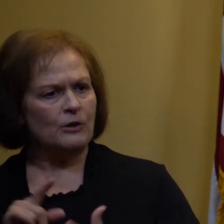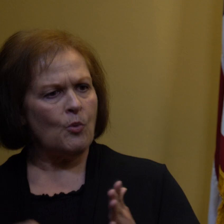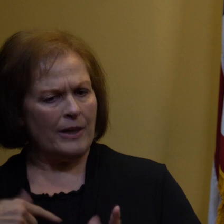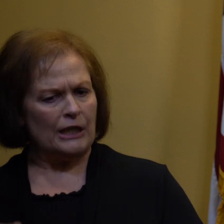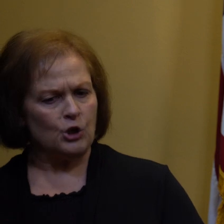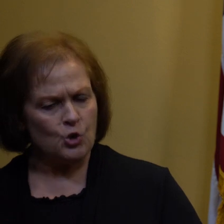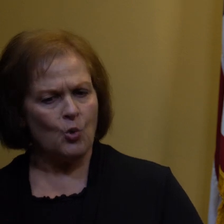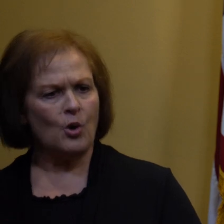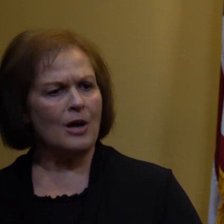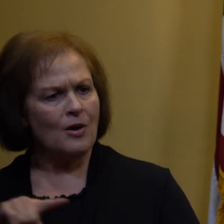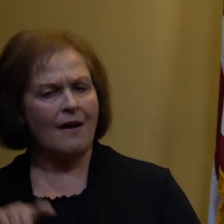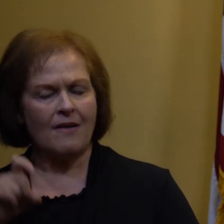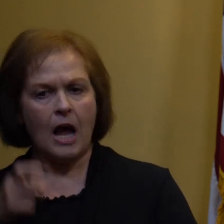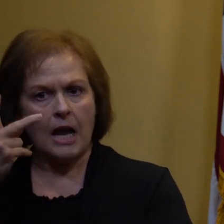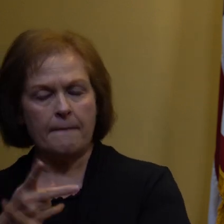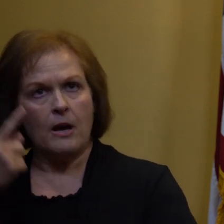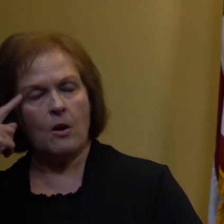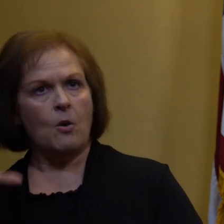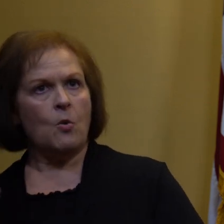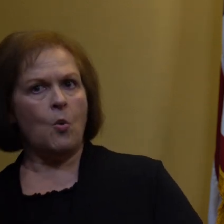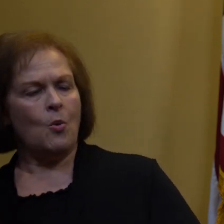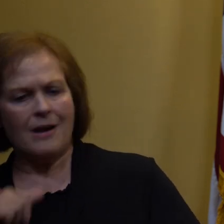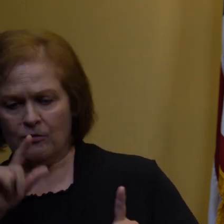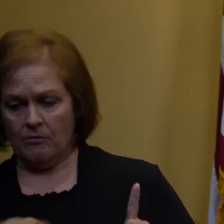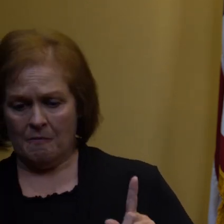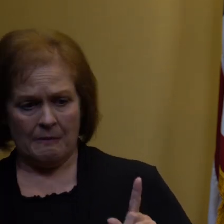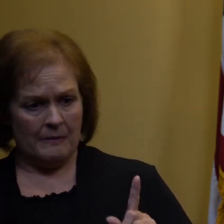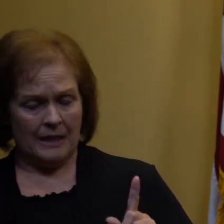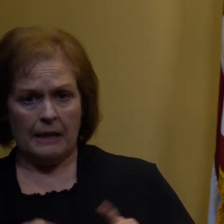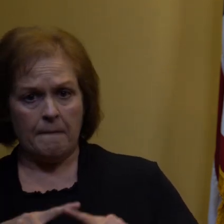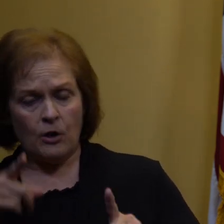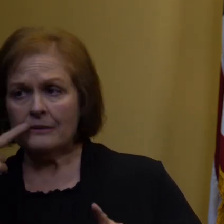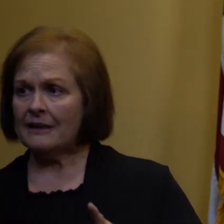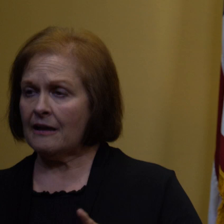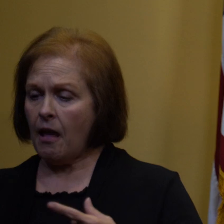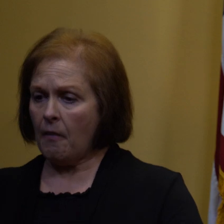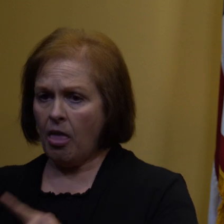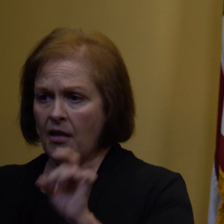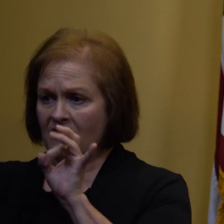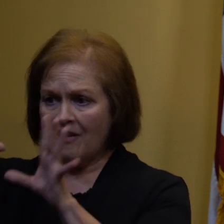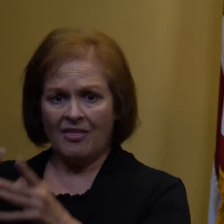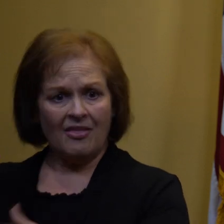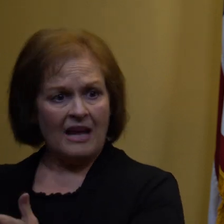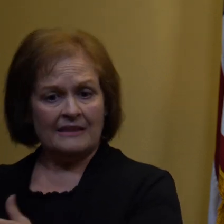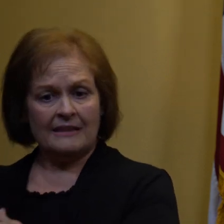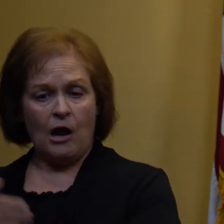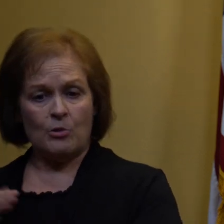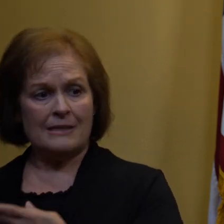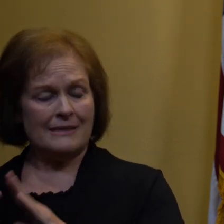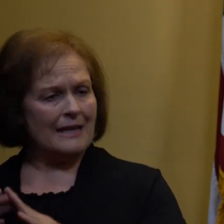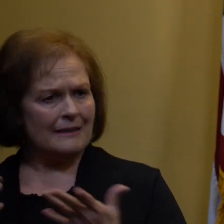need to do, keep our cool. Not just me, but when you look at violence, how it occurs in our city, it's